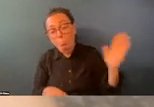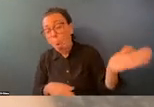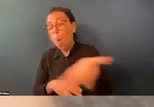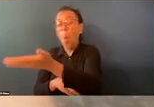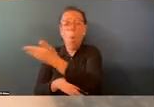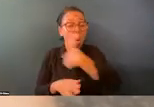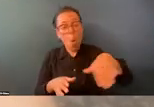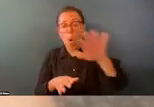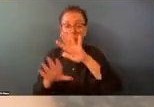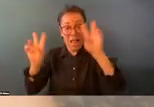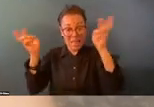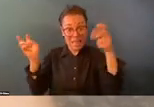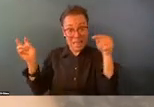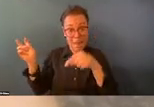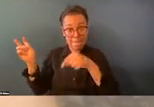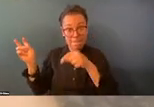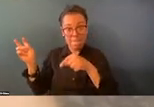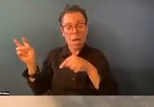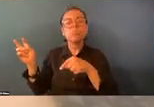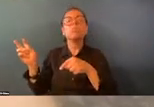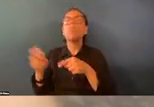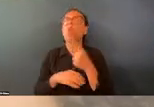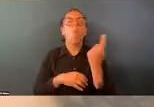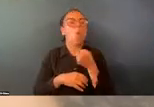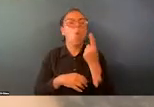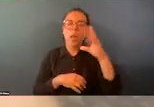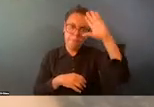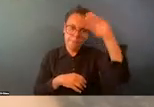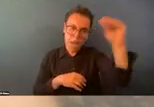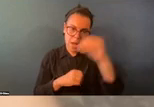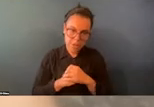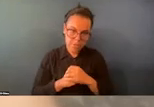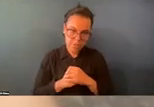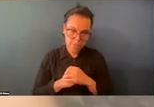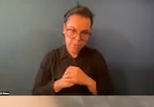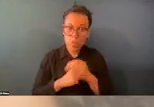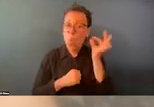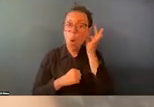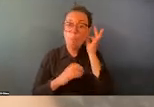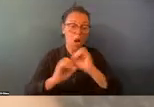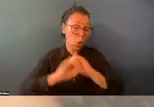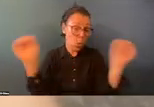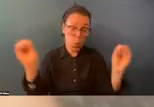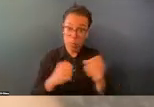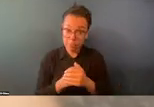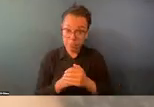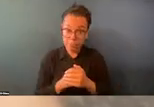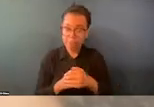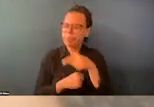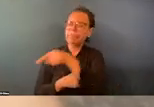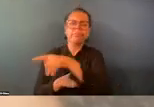the entire department for water resources, there is no woman who is working who could join